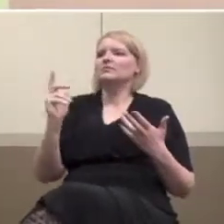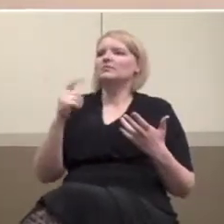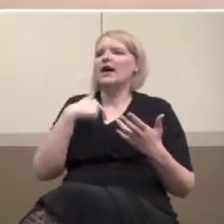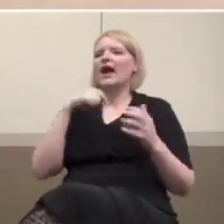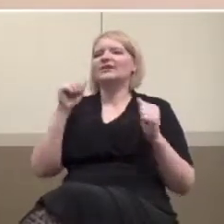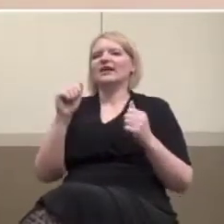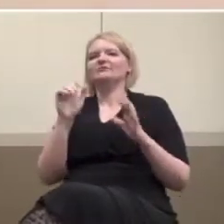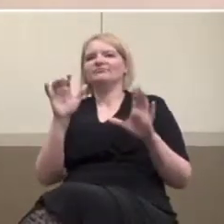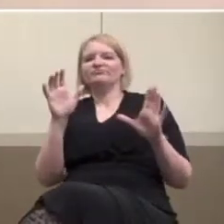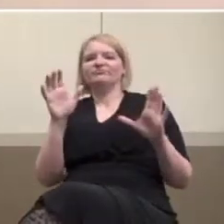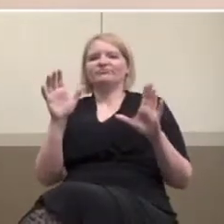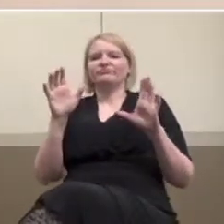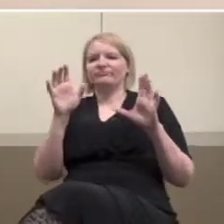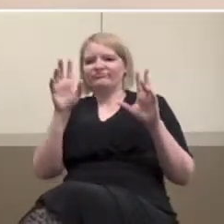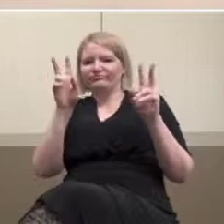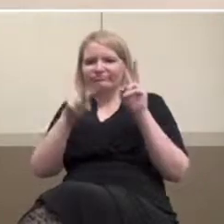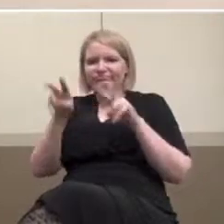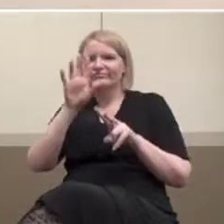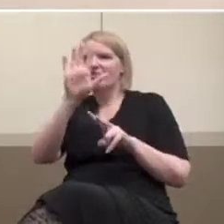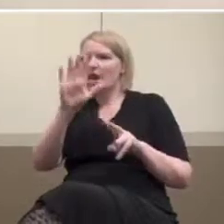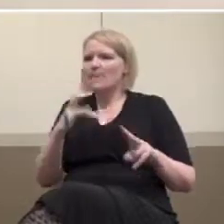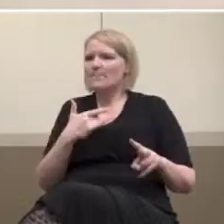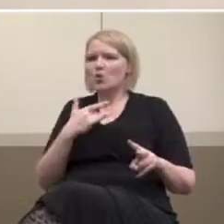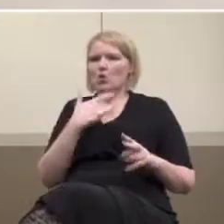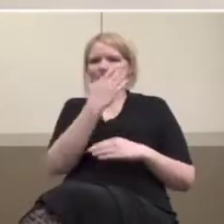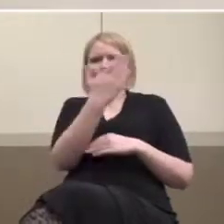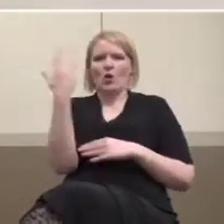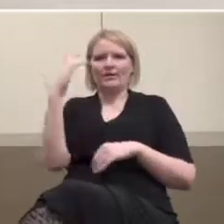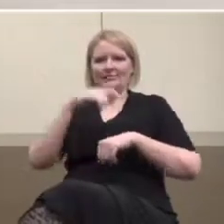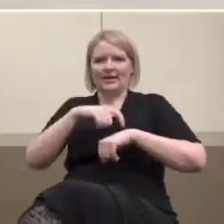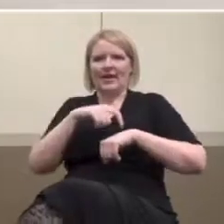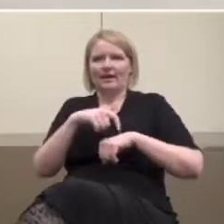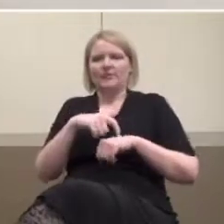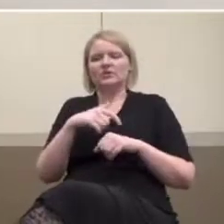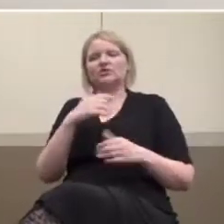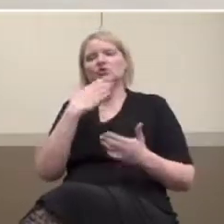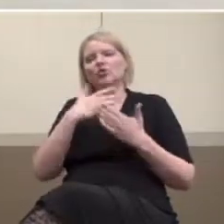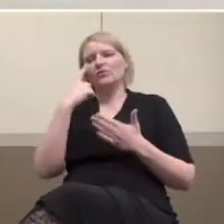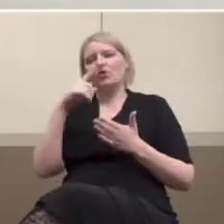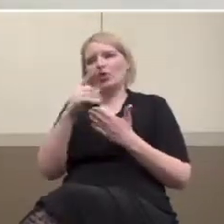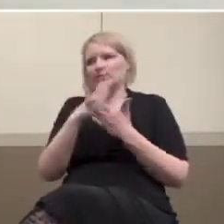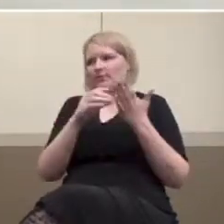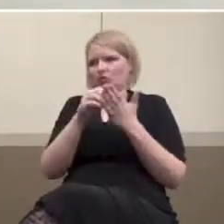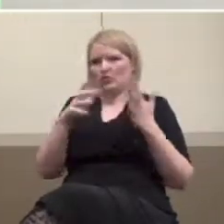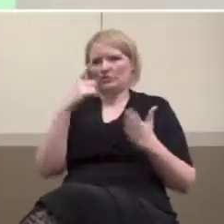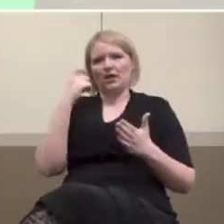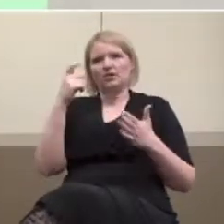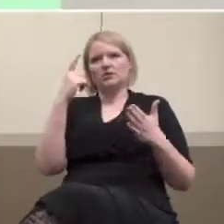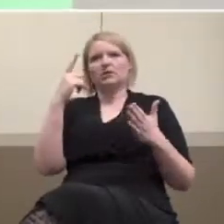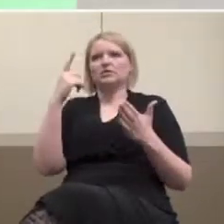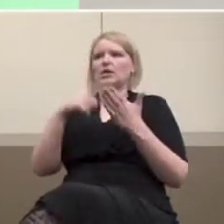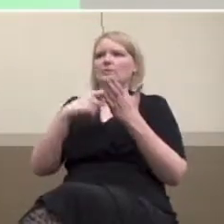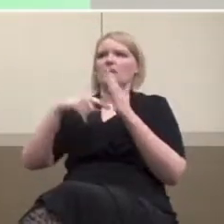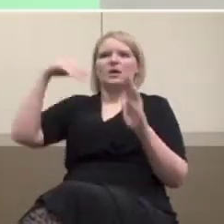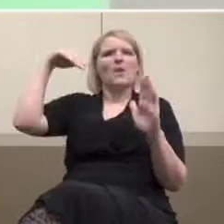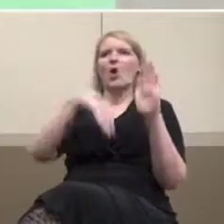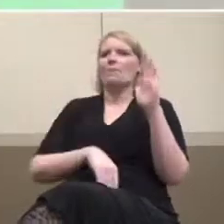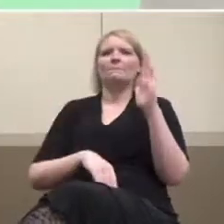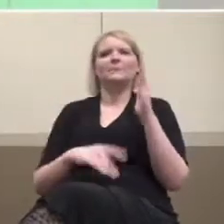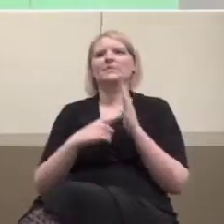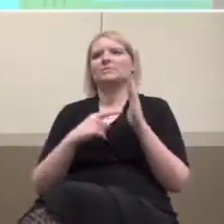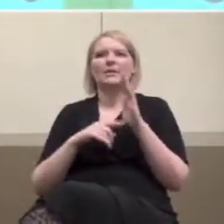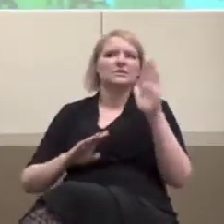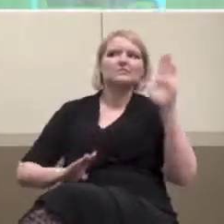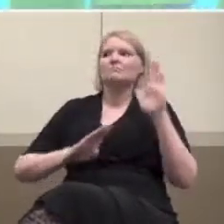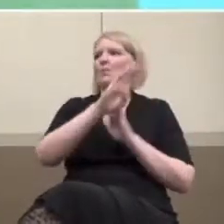is really nice for like those particular students that sometimes they're way down, sometimes they're way up.